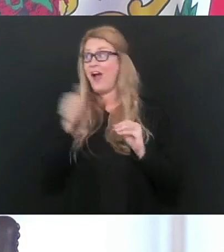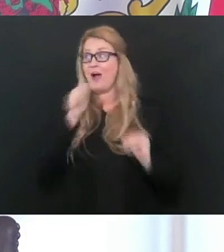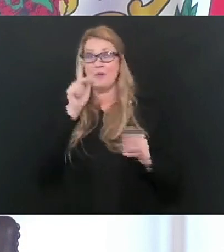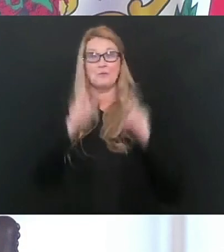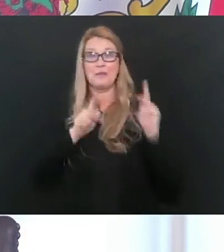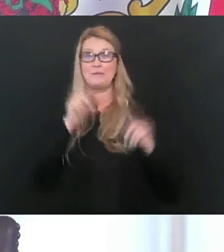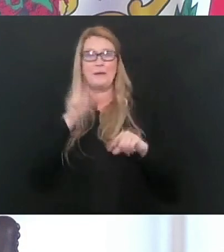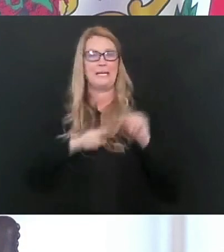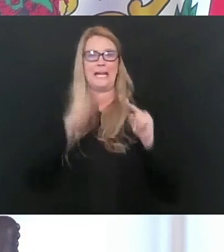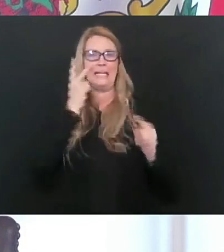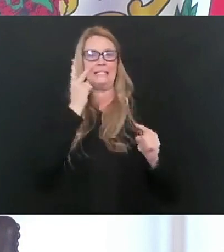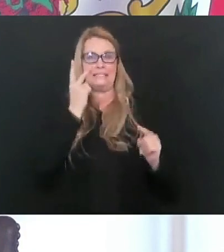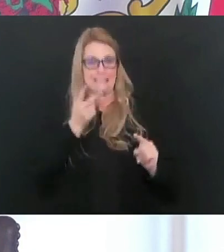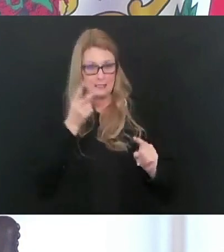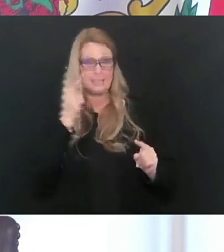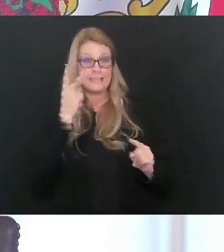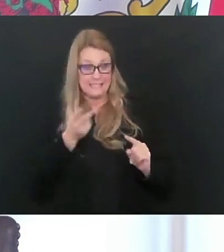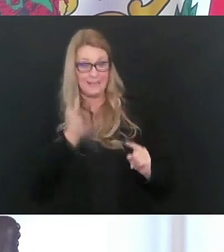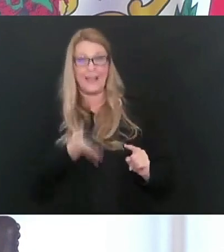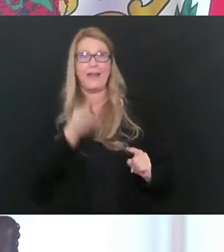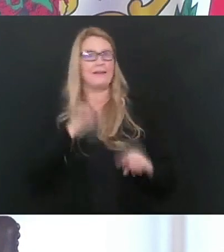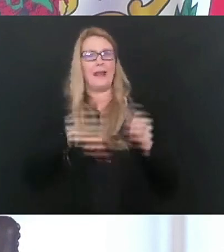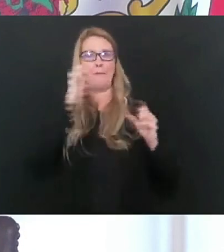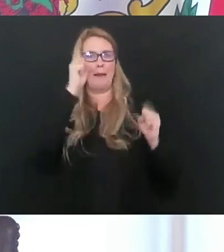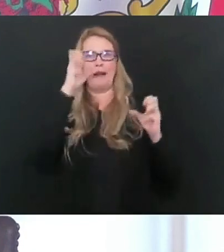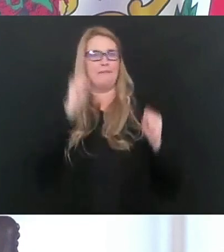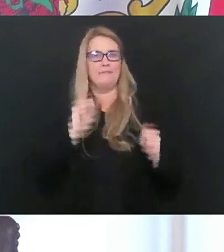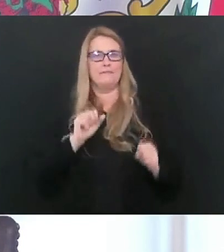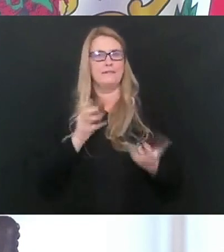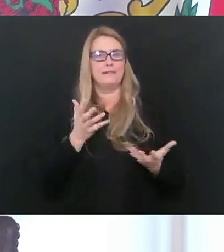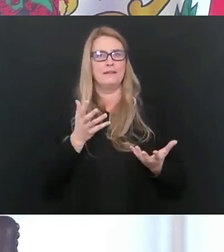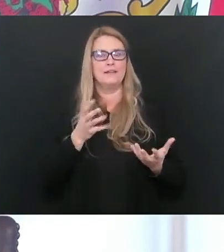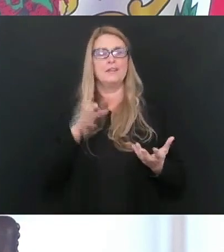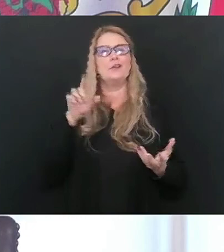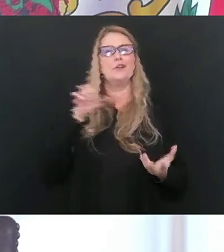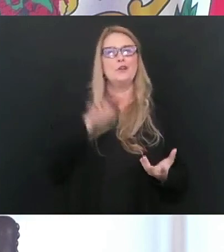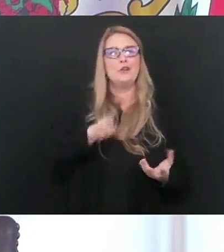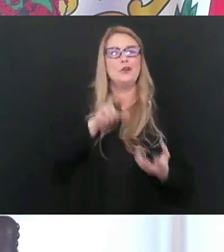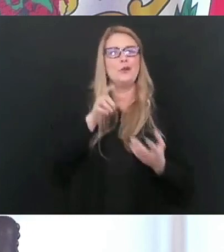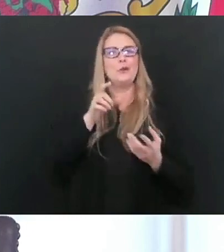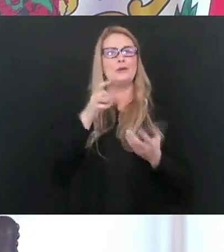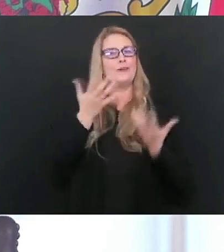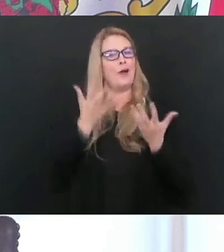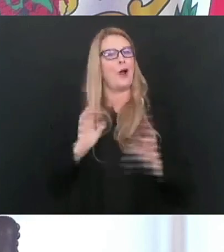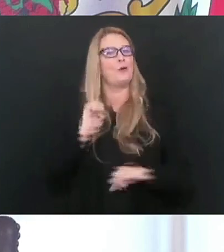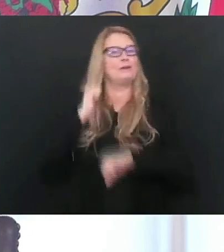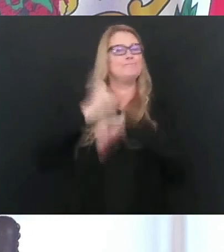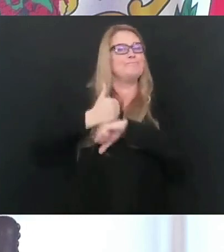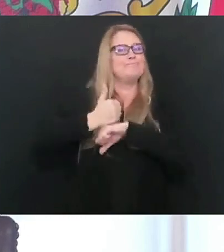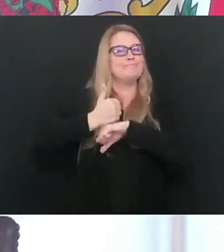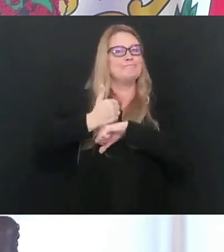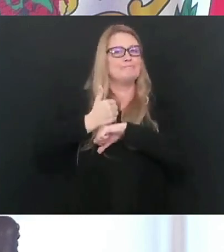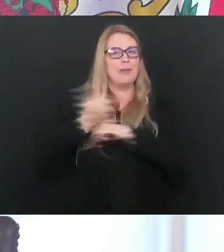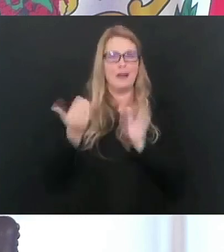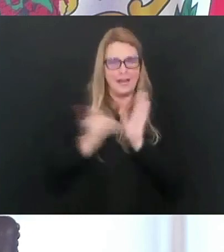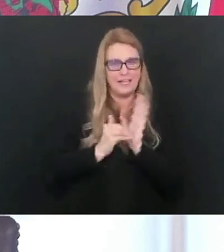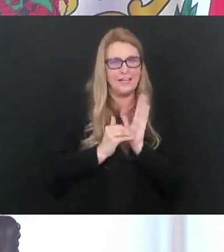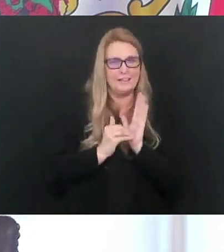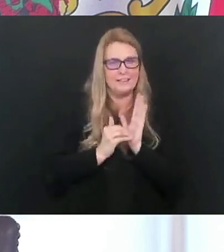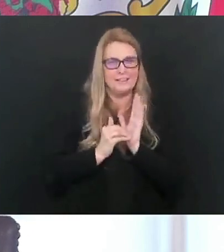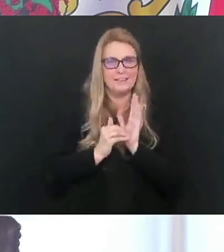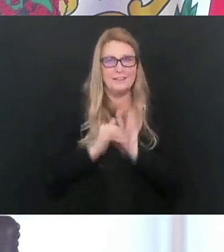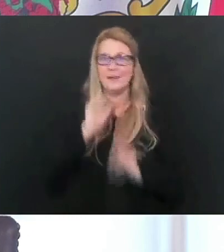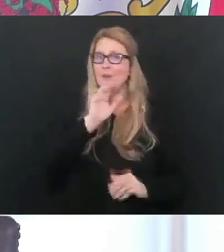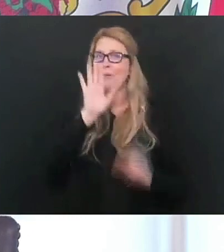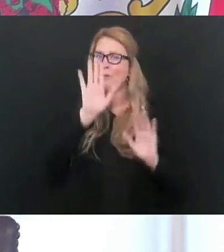have been. By doing so, you made your mark again, as great